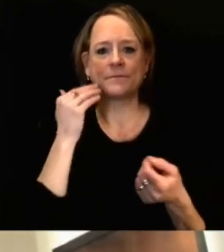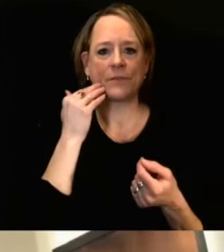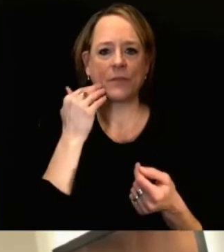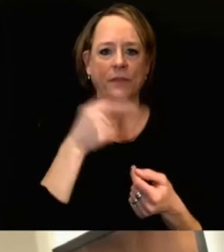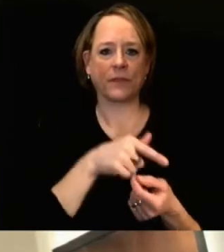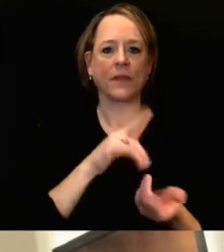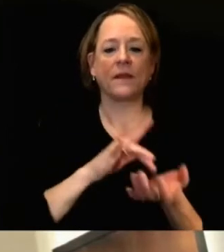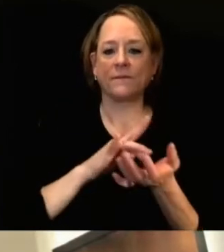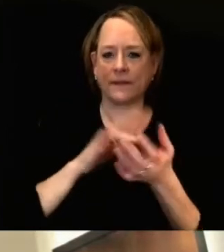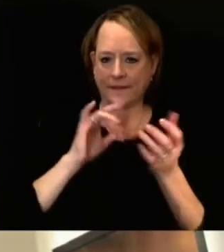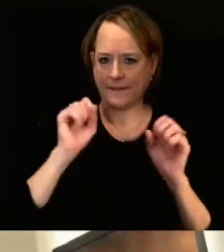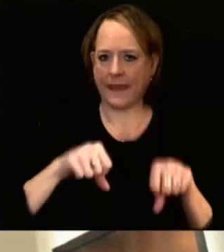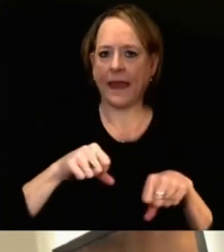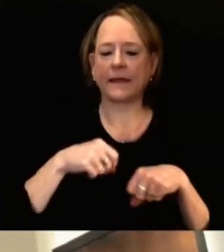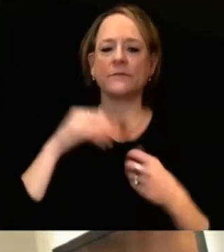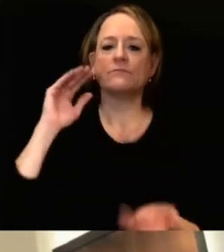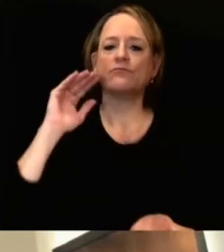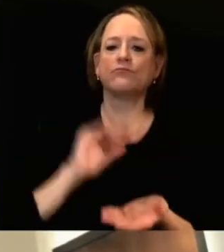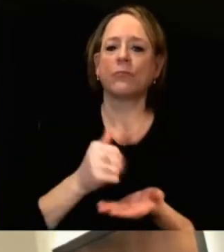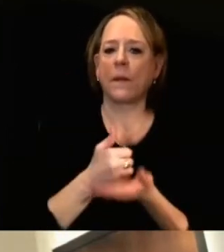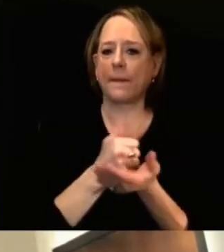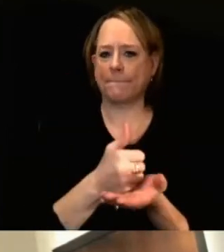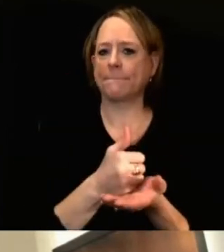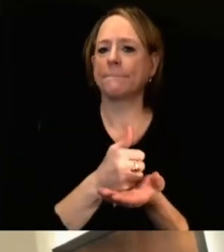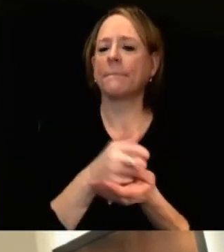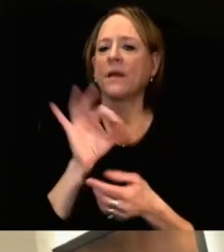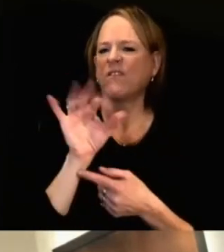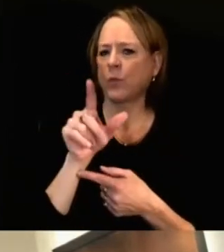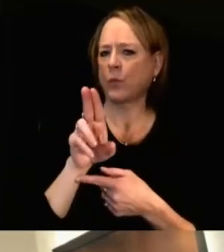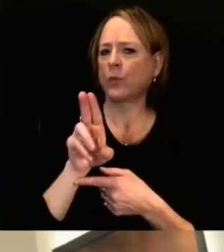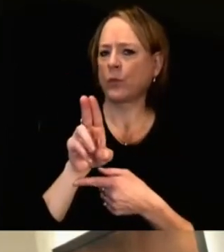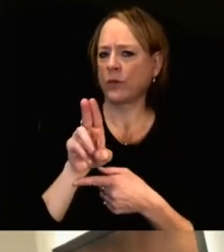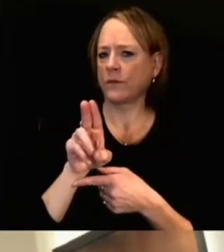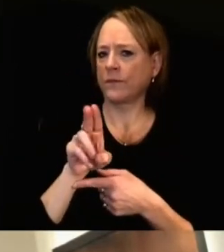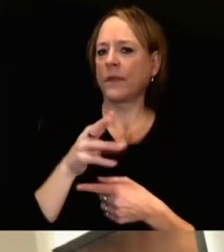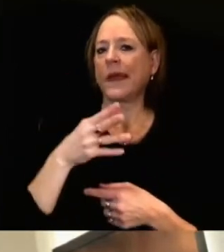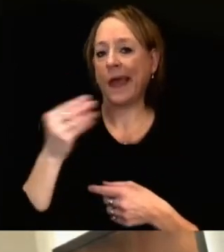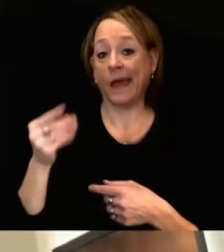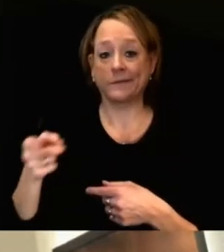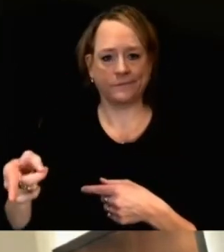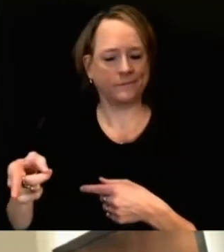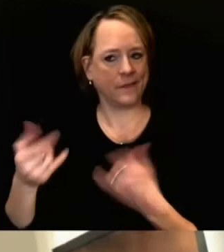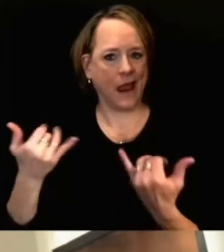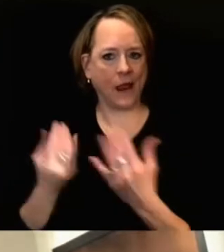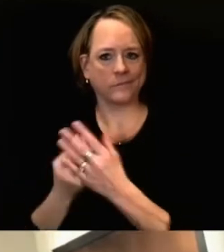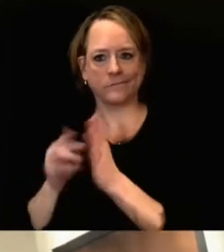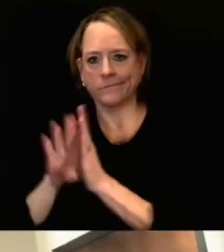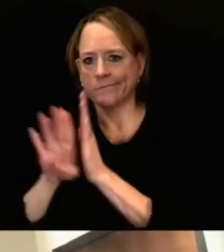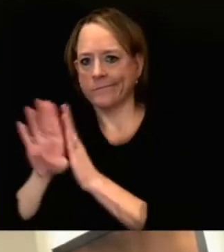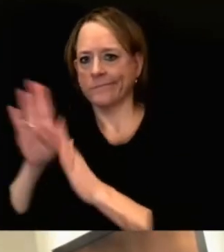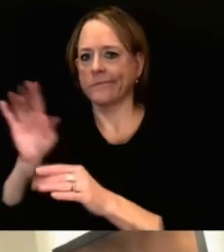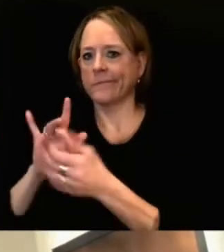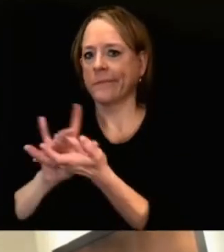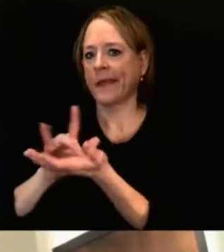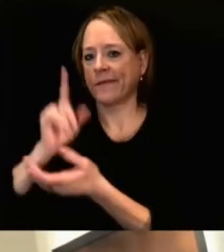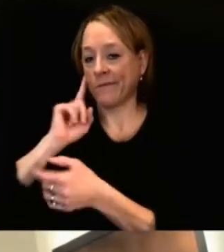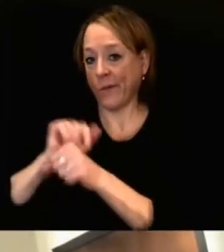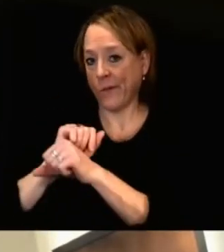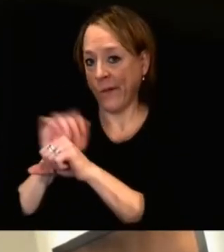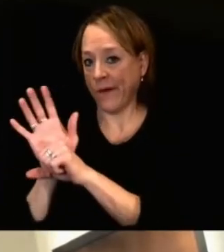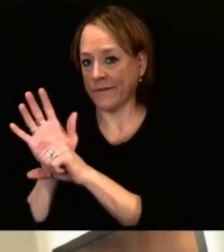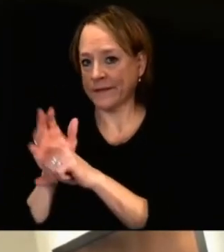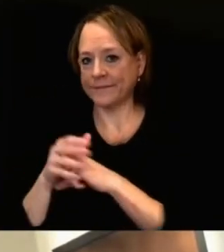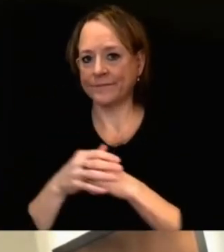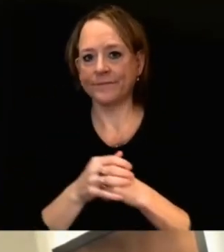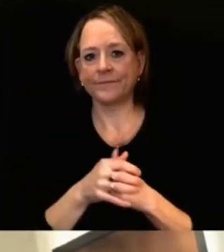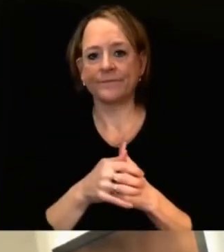COVID-19. So I would say it's a rare enough phenomenon that we don't know that it poses a greater or less risk